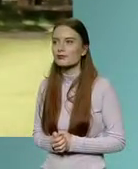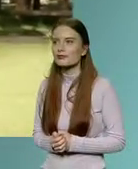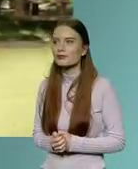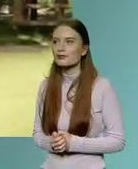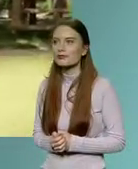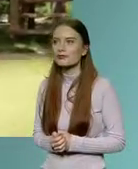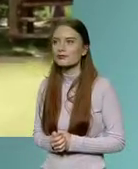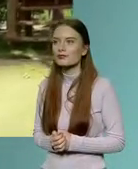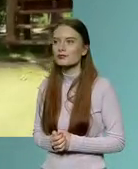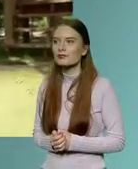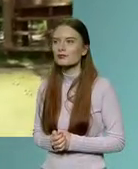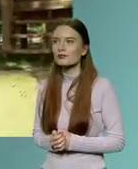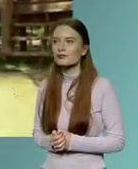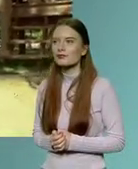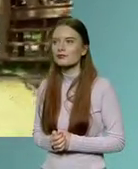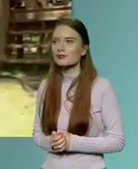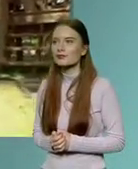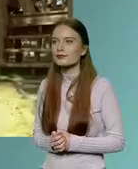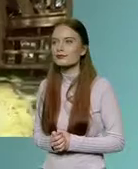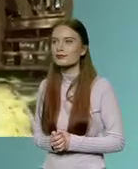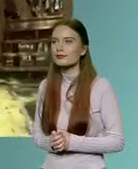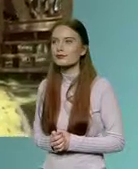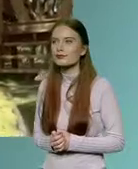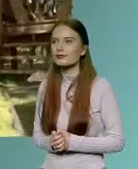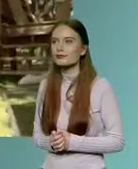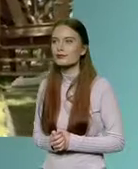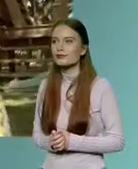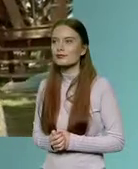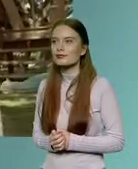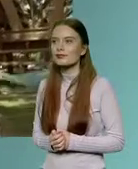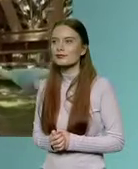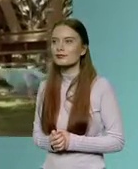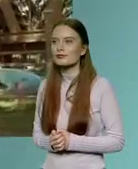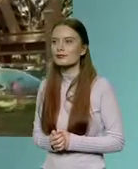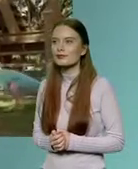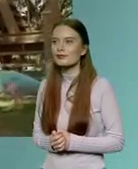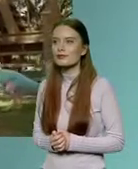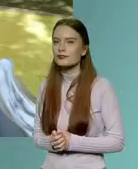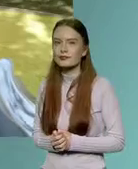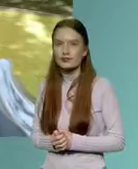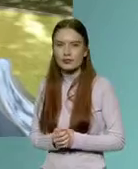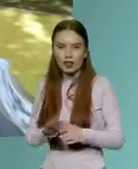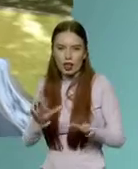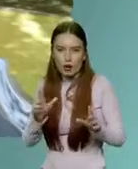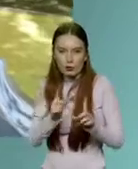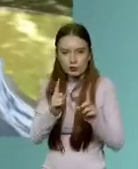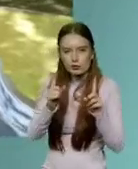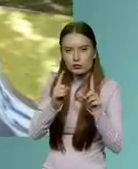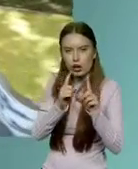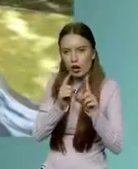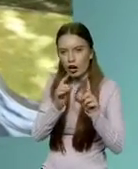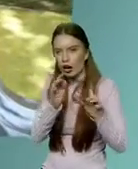the insides of a saurus steps towards the sandwich. It's on a blanket over a sand pit. Closer.